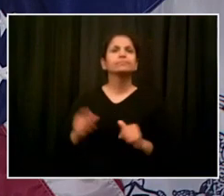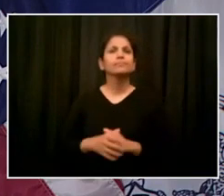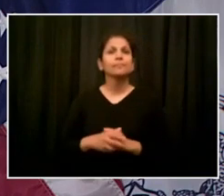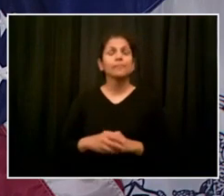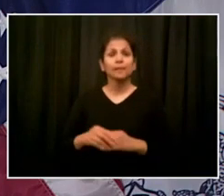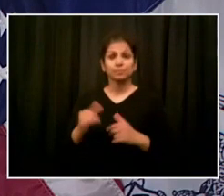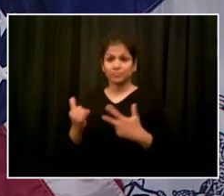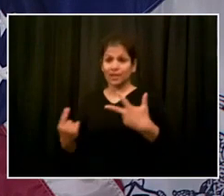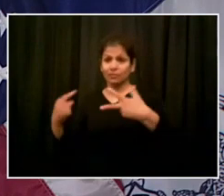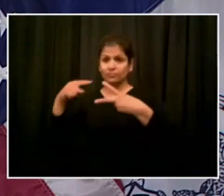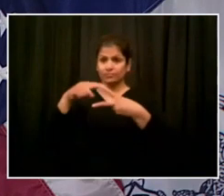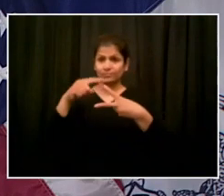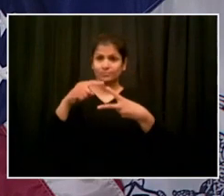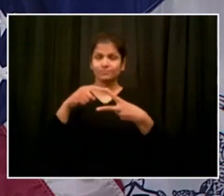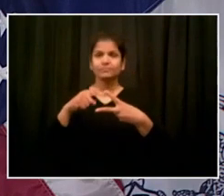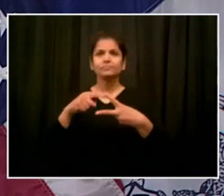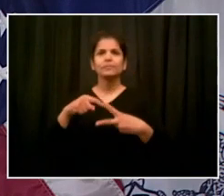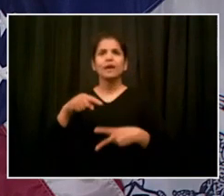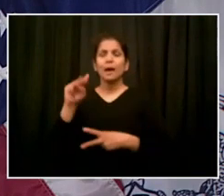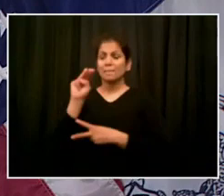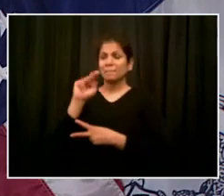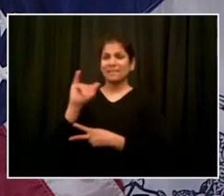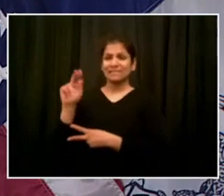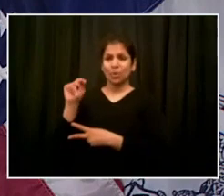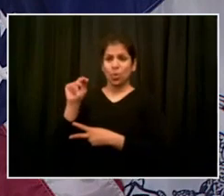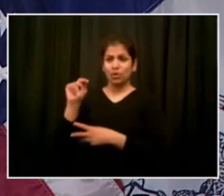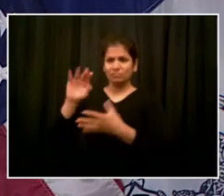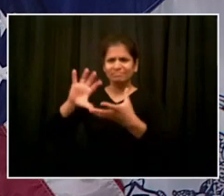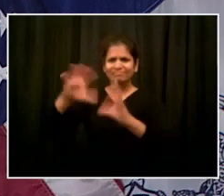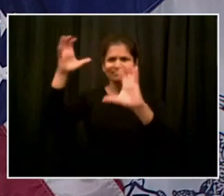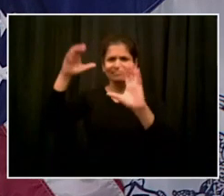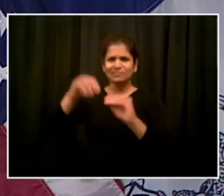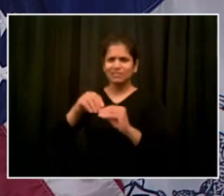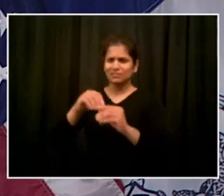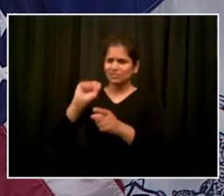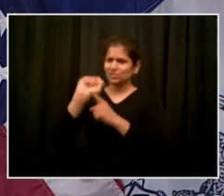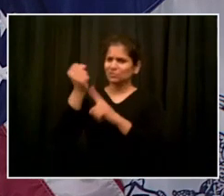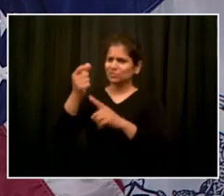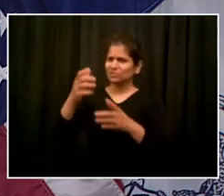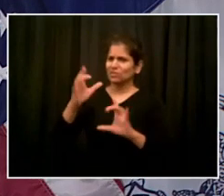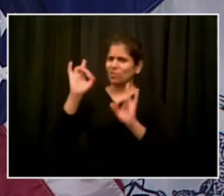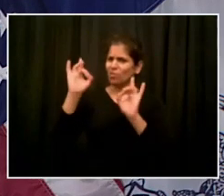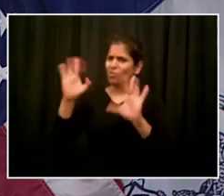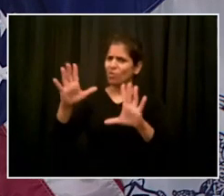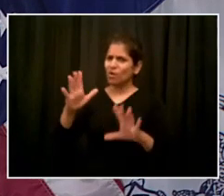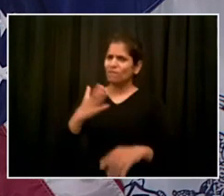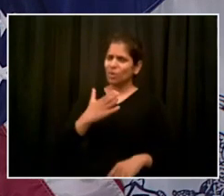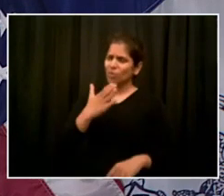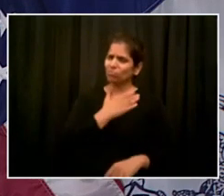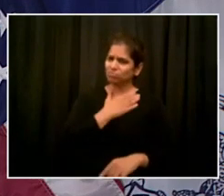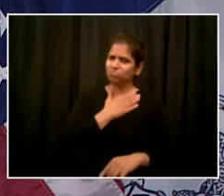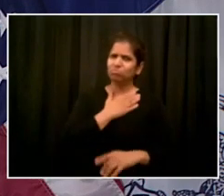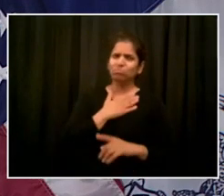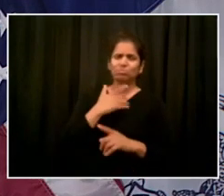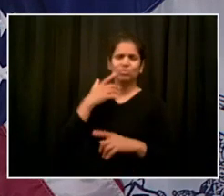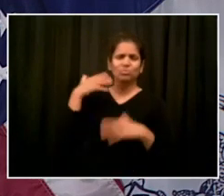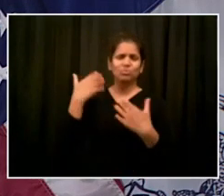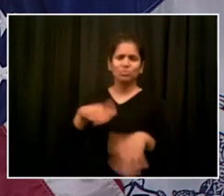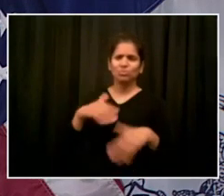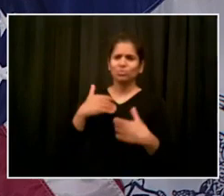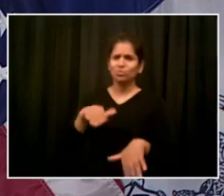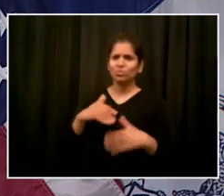painful situation in Minneapolis, Jeff, I watched that video and my heart broke. It